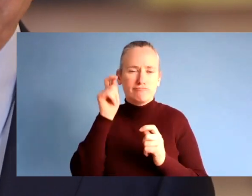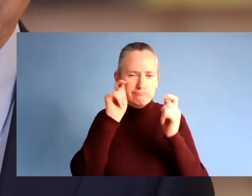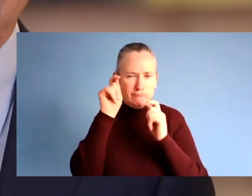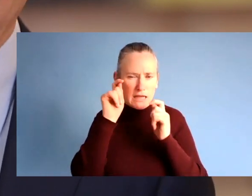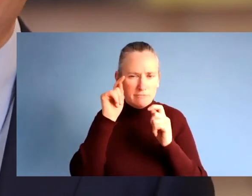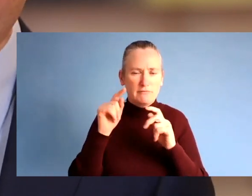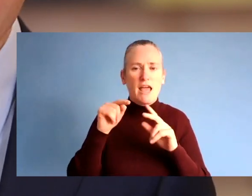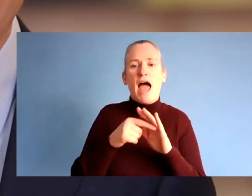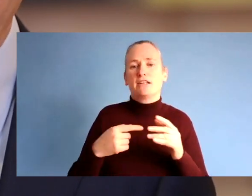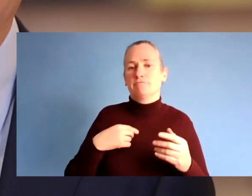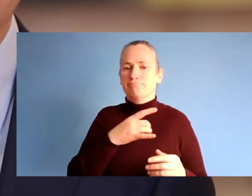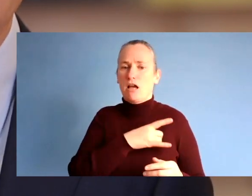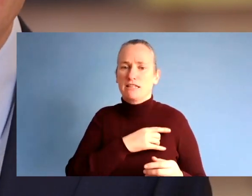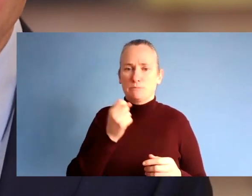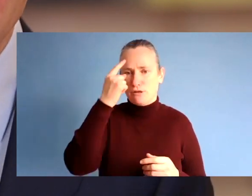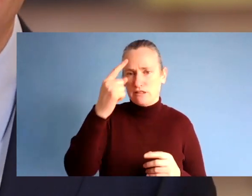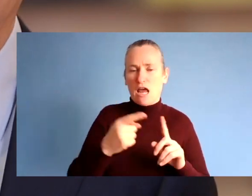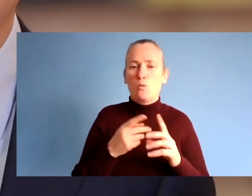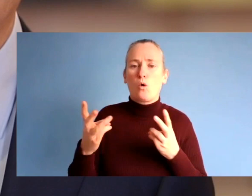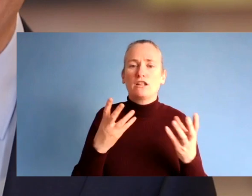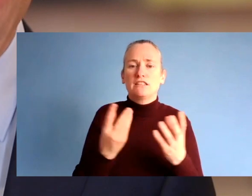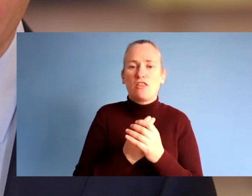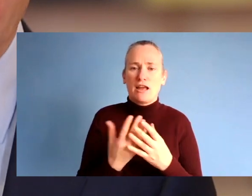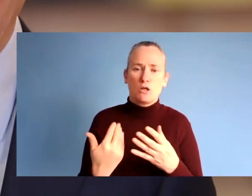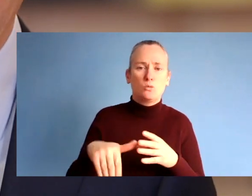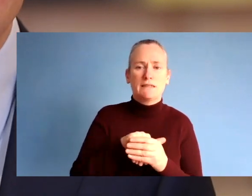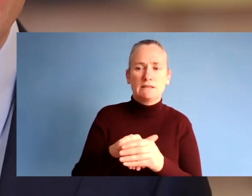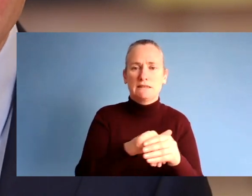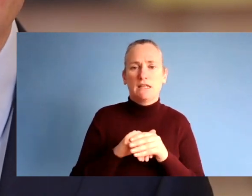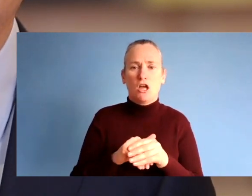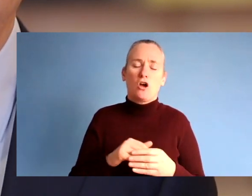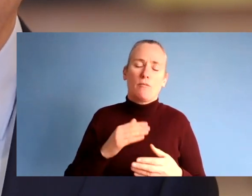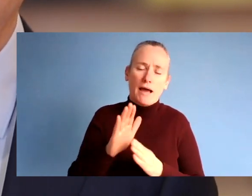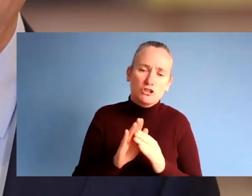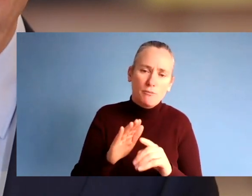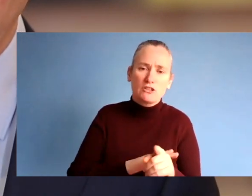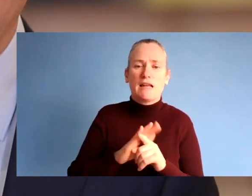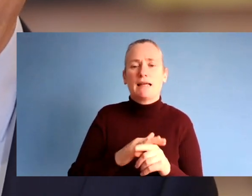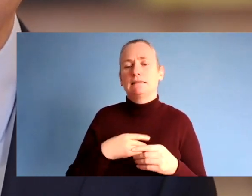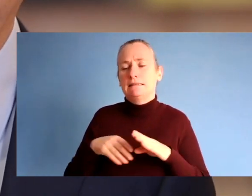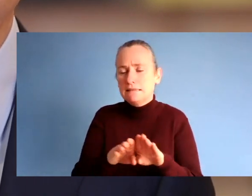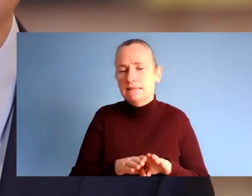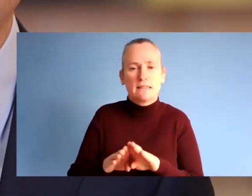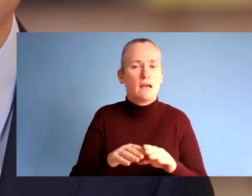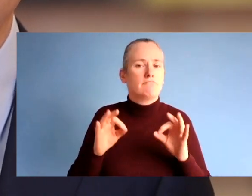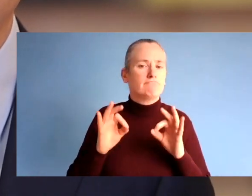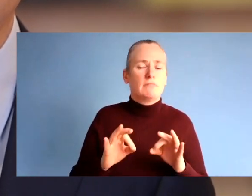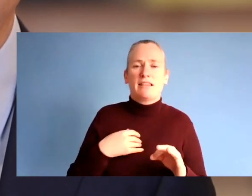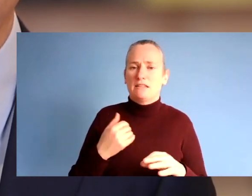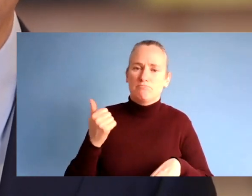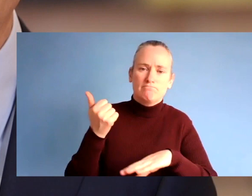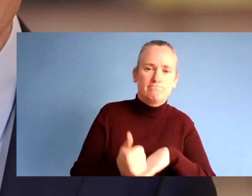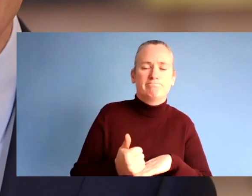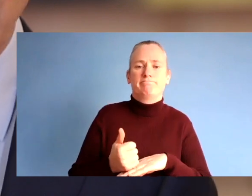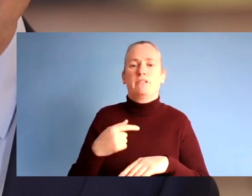of spirit, working together, inclusivity, compassion and decency, which are the bedrock of higher education institutions such